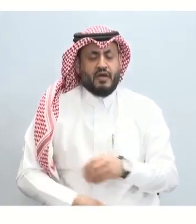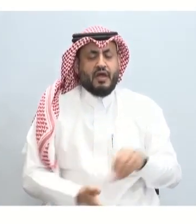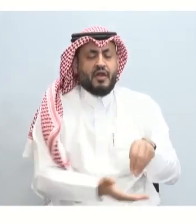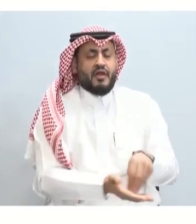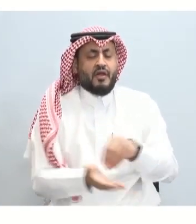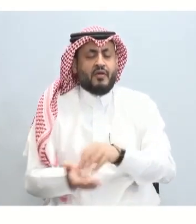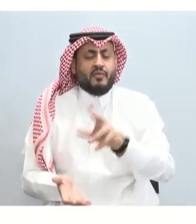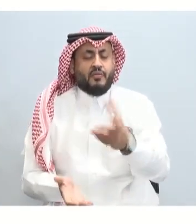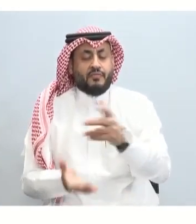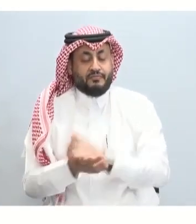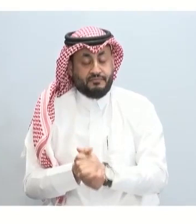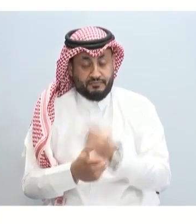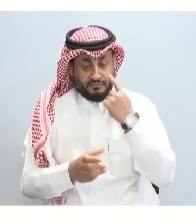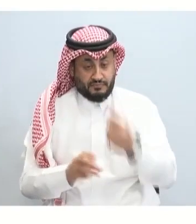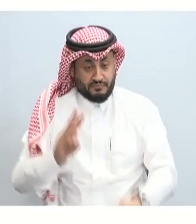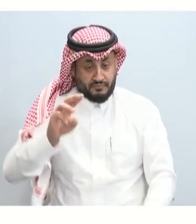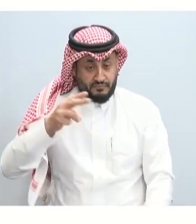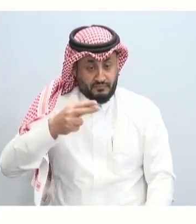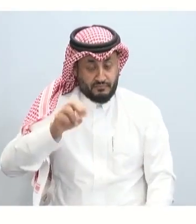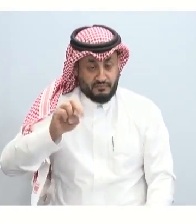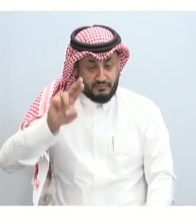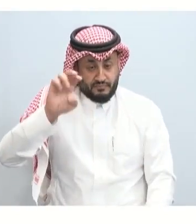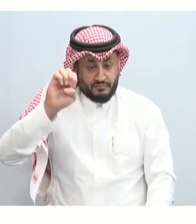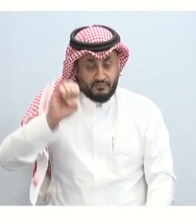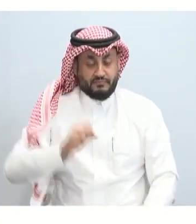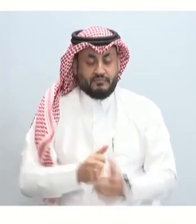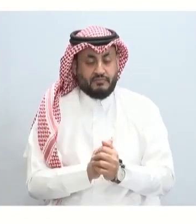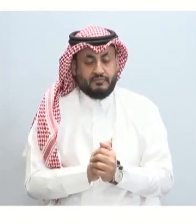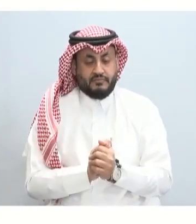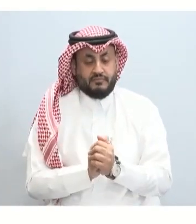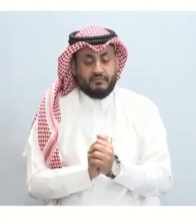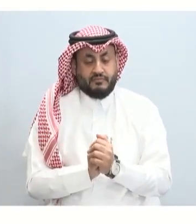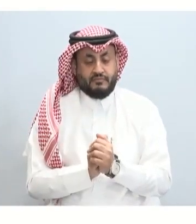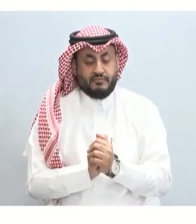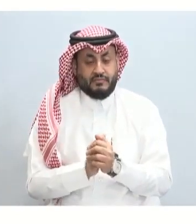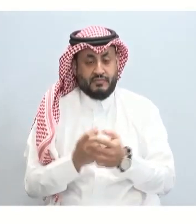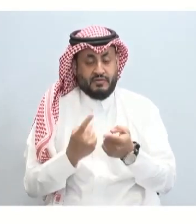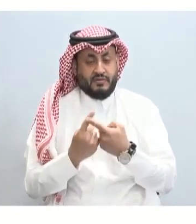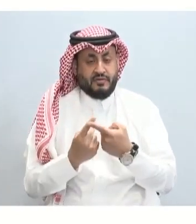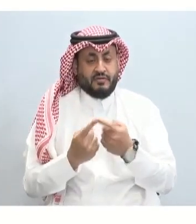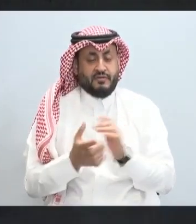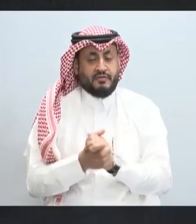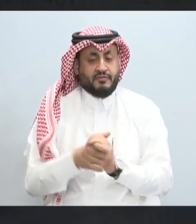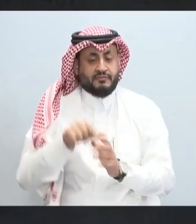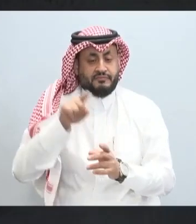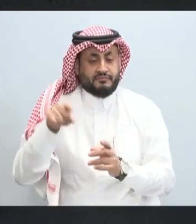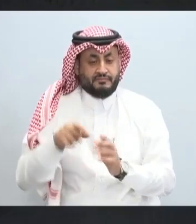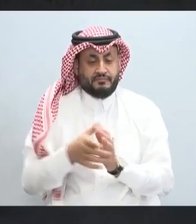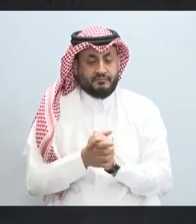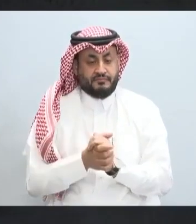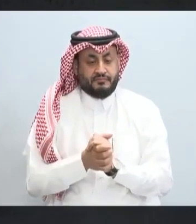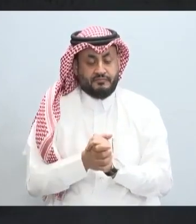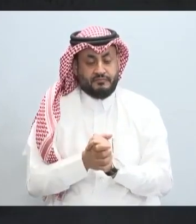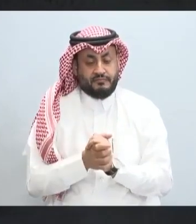going? Where are you going? So here we have the first question. And usually we use